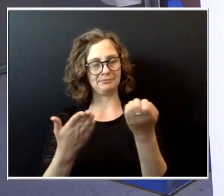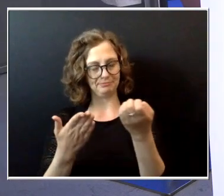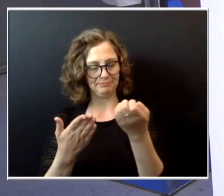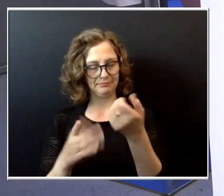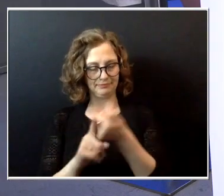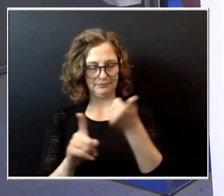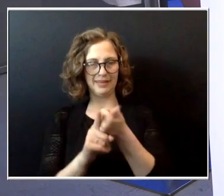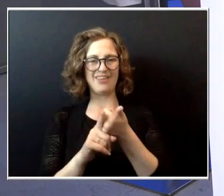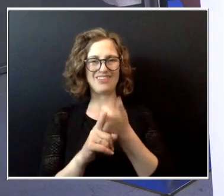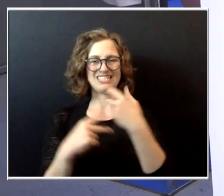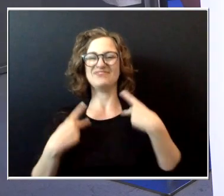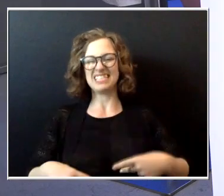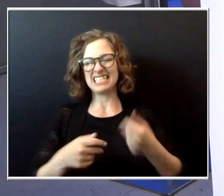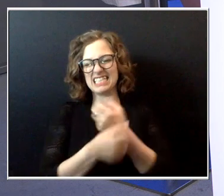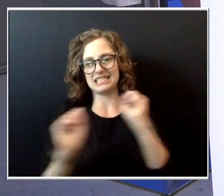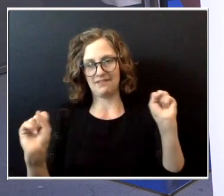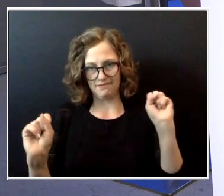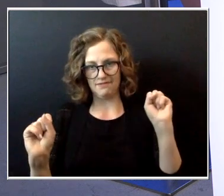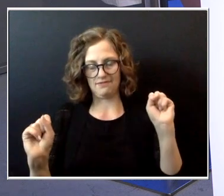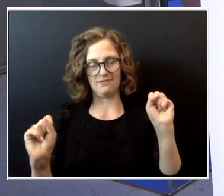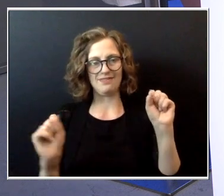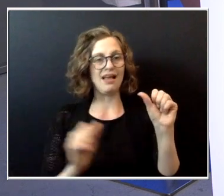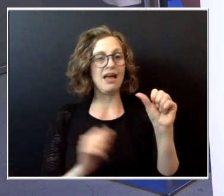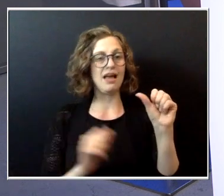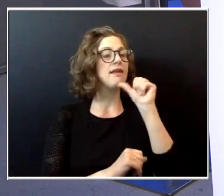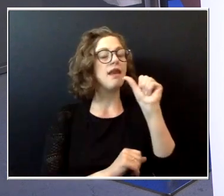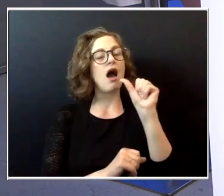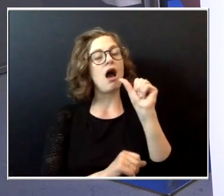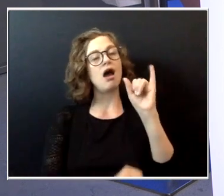non-invasive device is a lot different than a fully invasive device in terms of